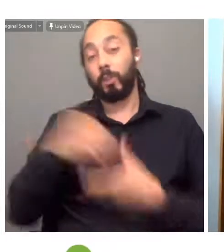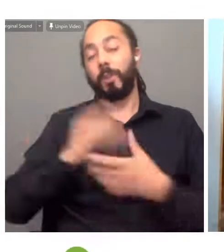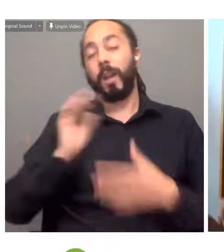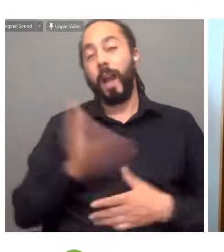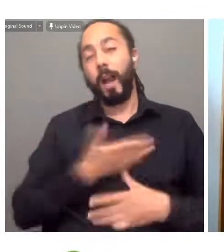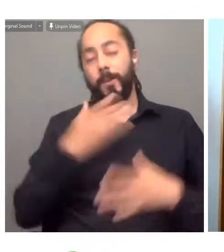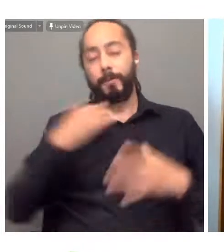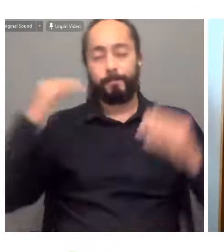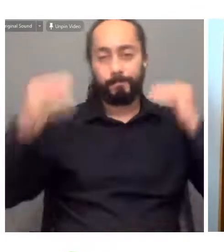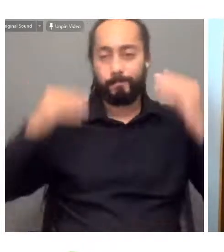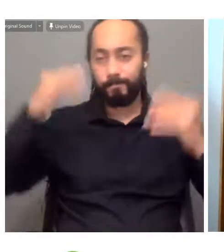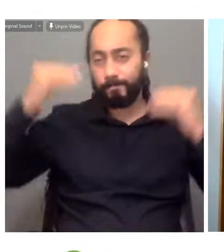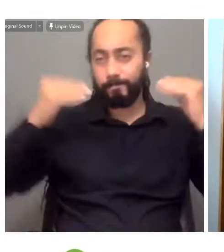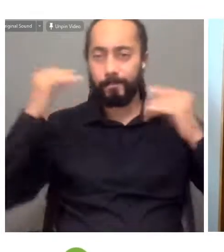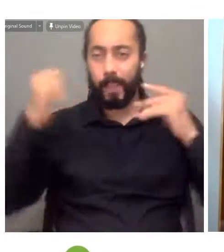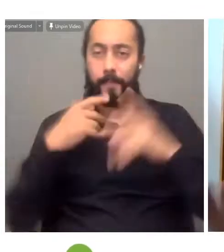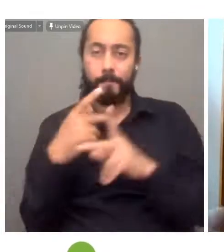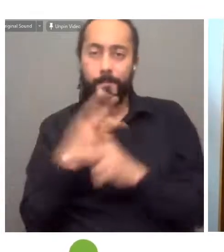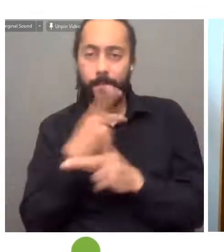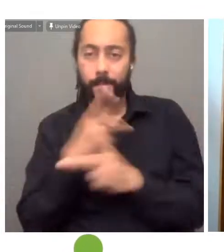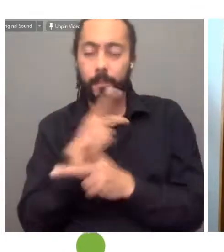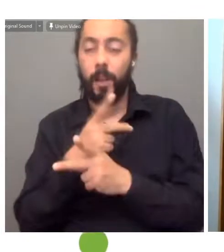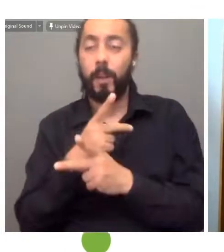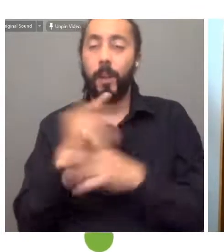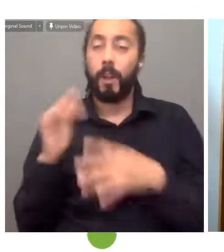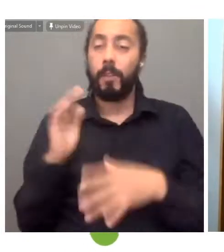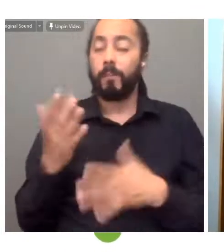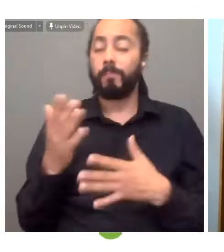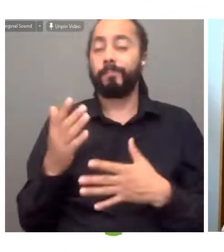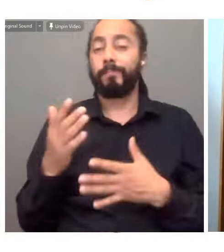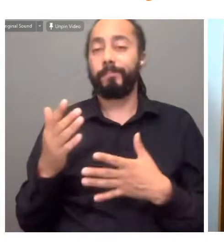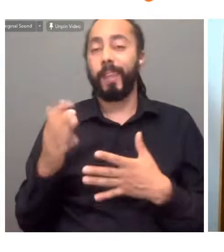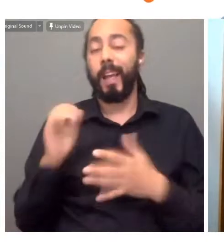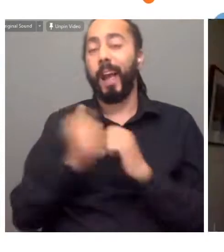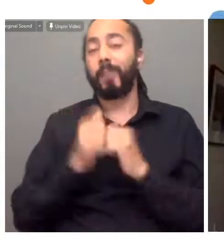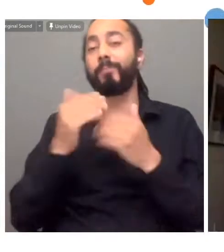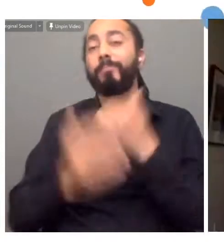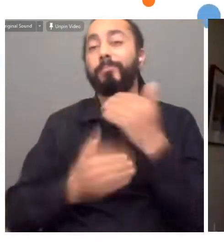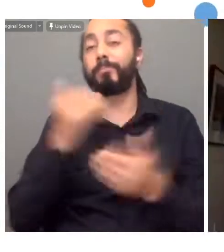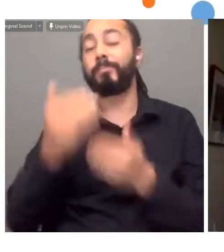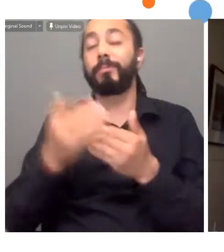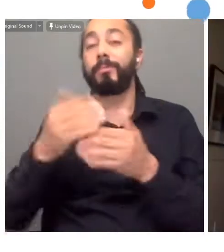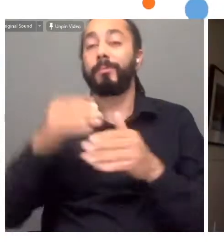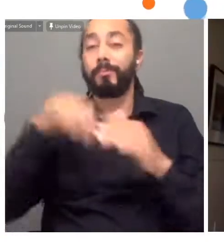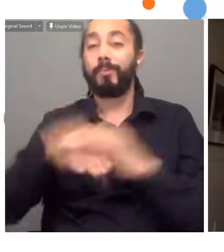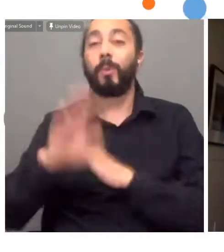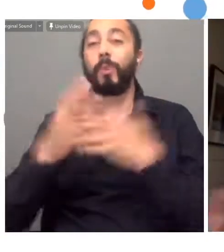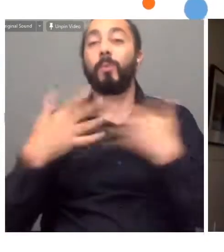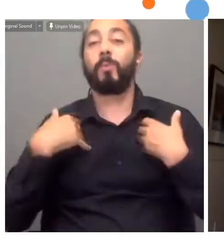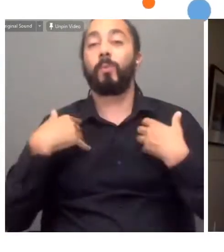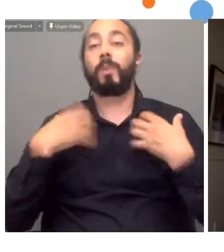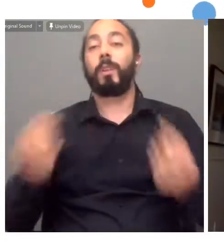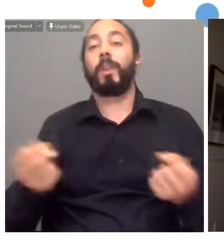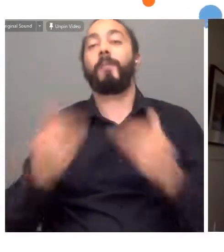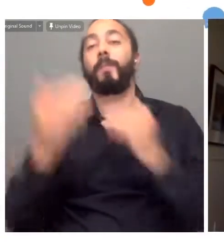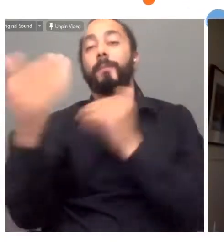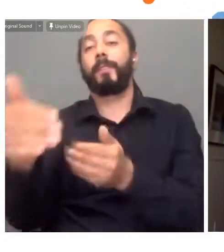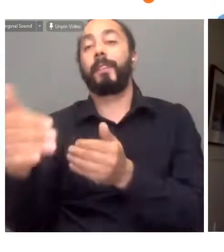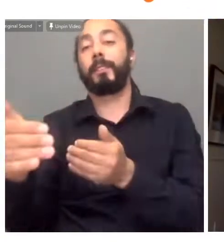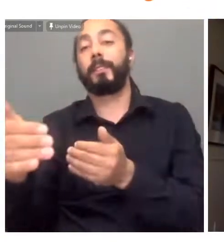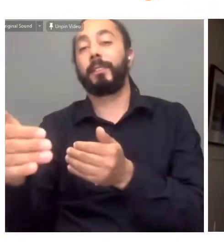and going into the recovery phase, which we're not quite there yet. No, but we're planning ahead.